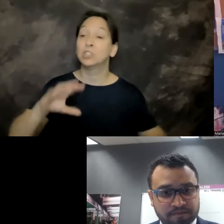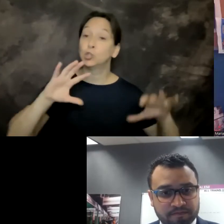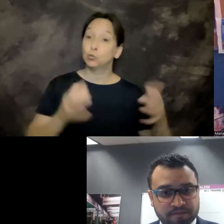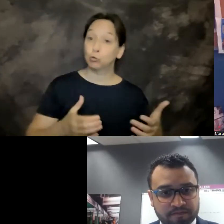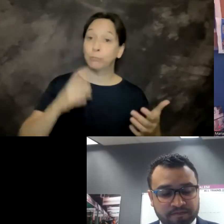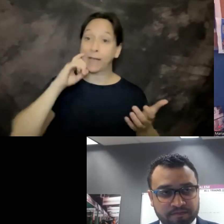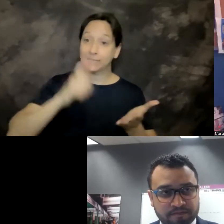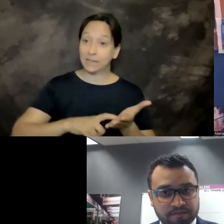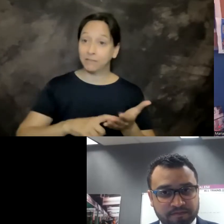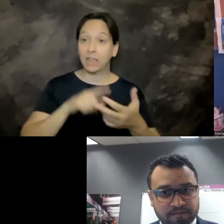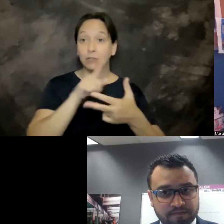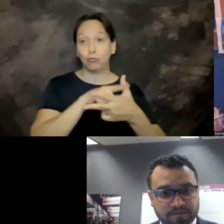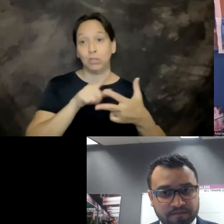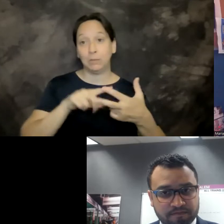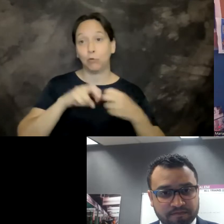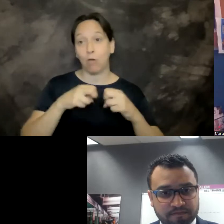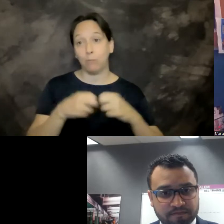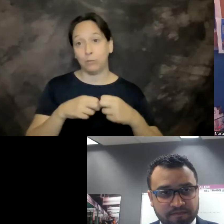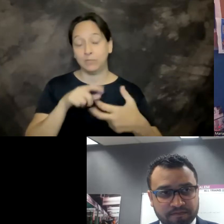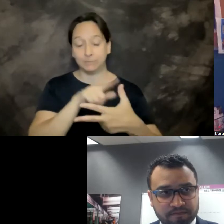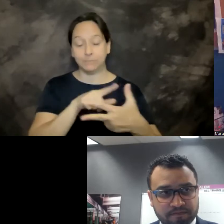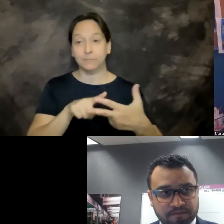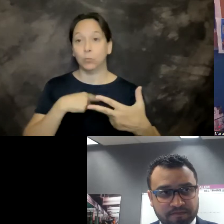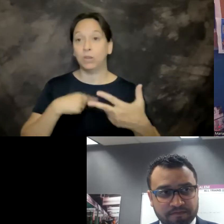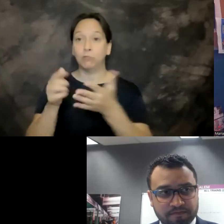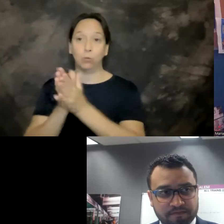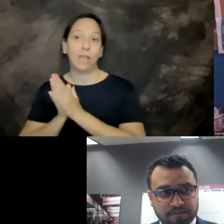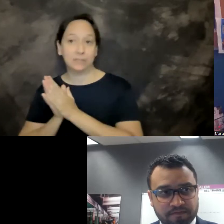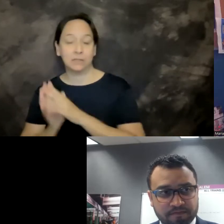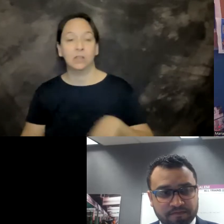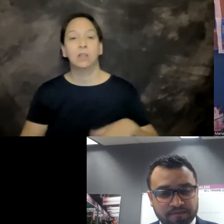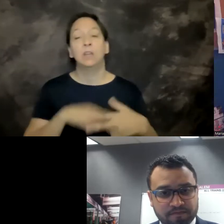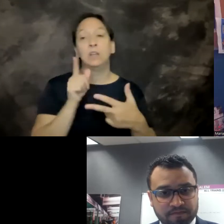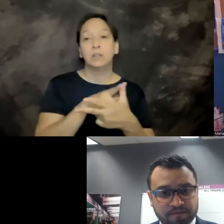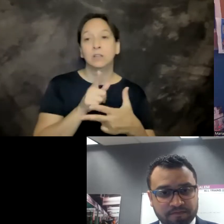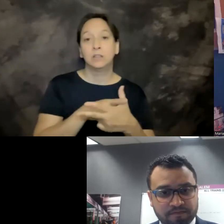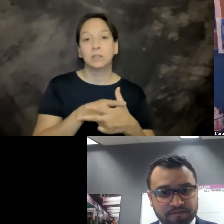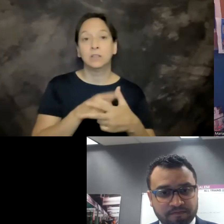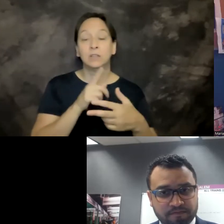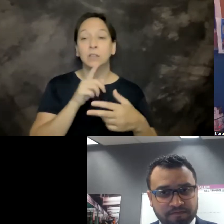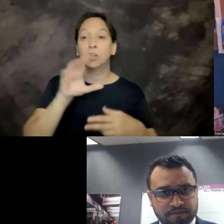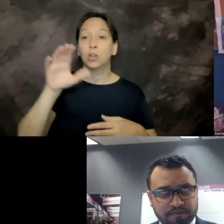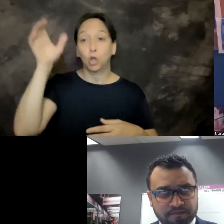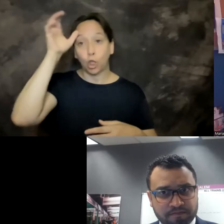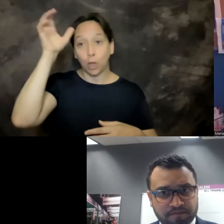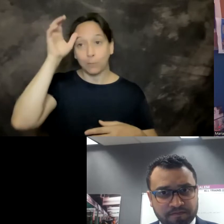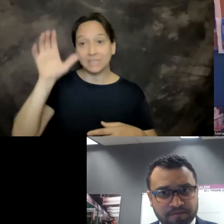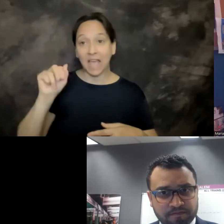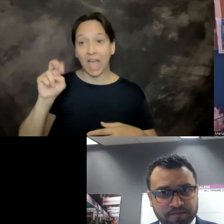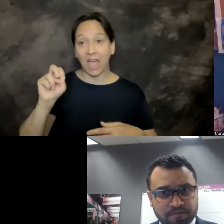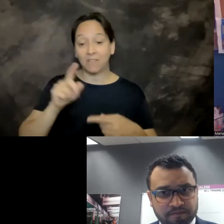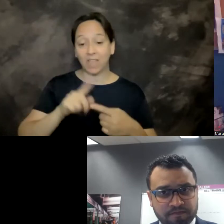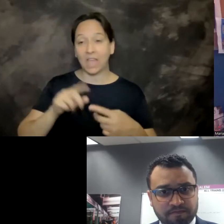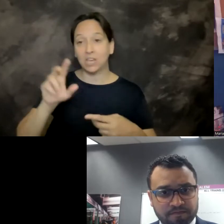3 problem areas, and we have the following requests. First, the intersection of Columbus Avenue and Dartmouth